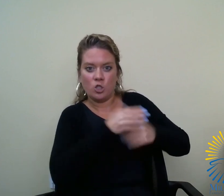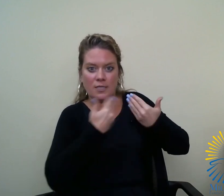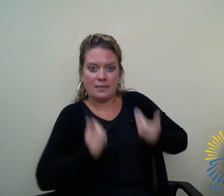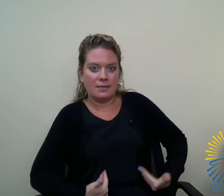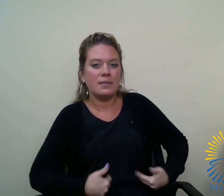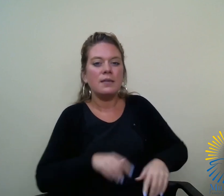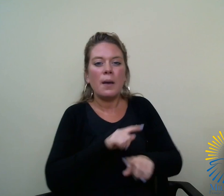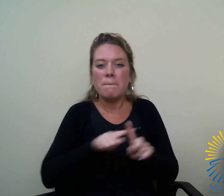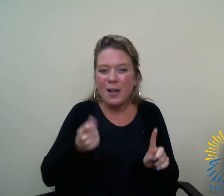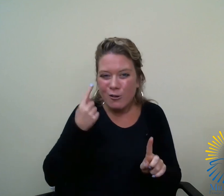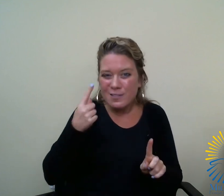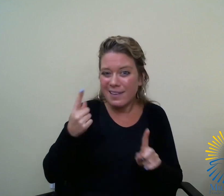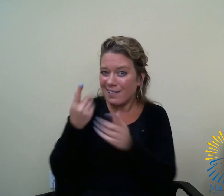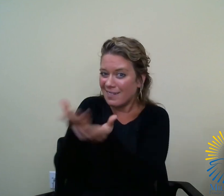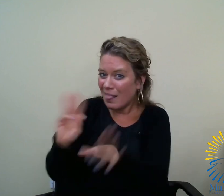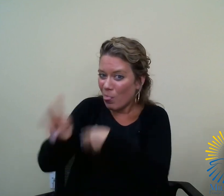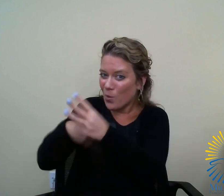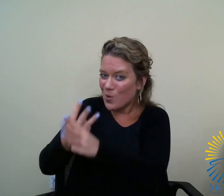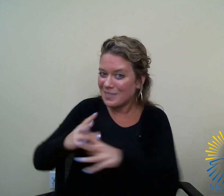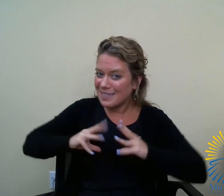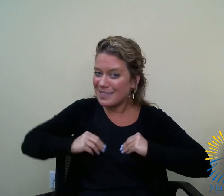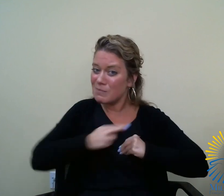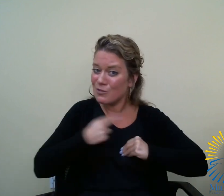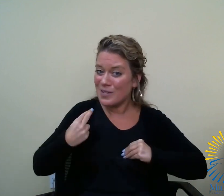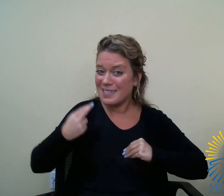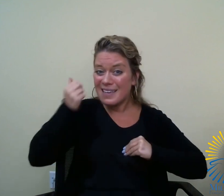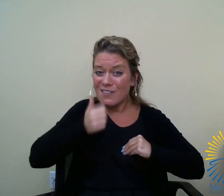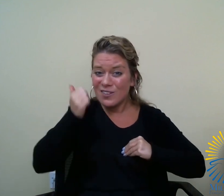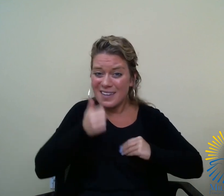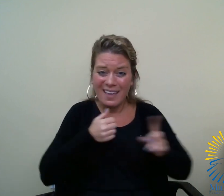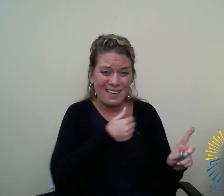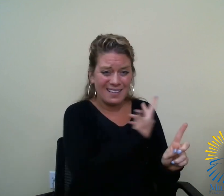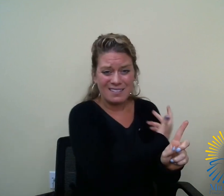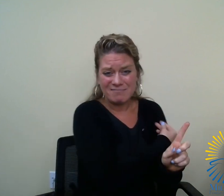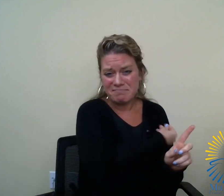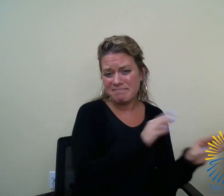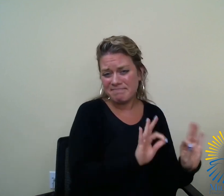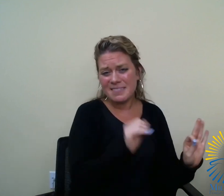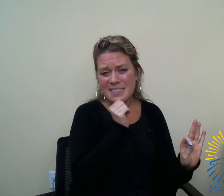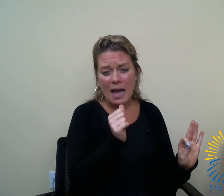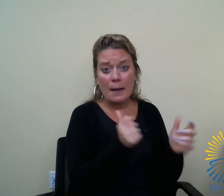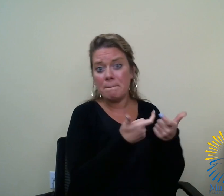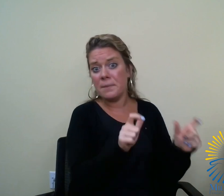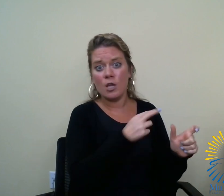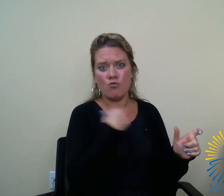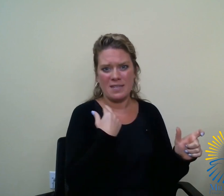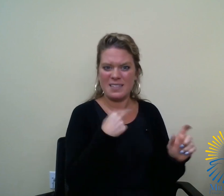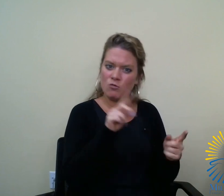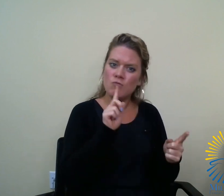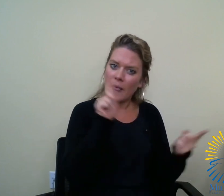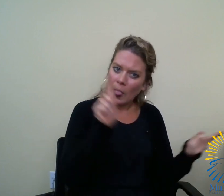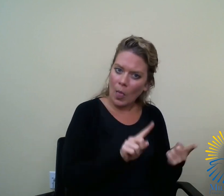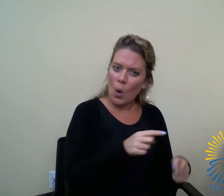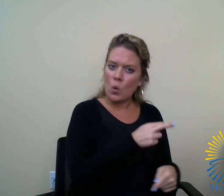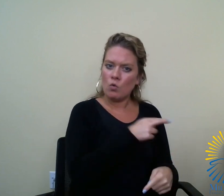risk every single day. And this is not the most risk-taking thing you can do. This is actually quite a very low